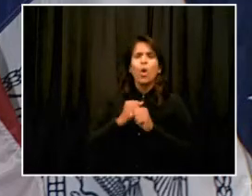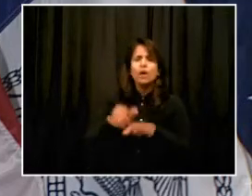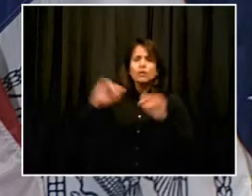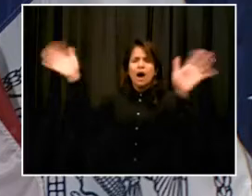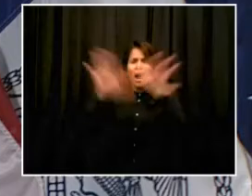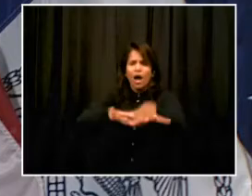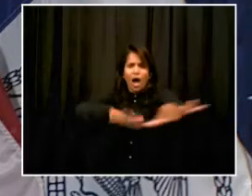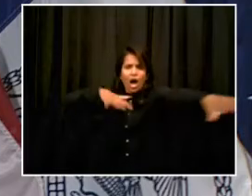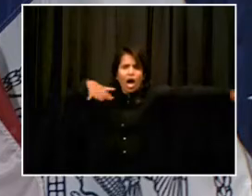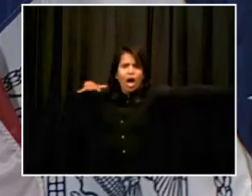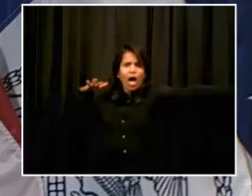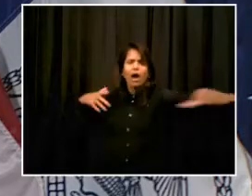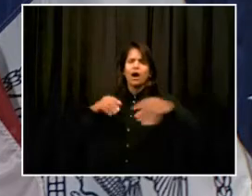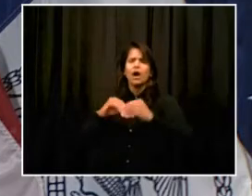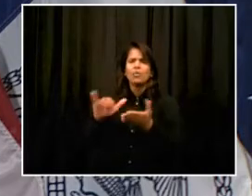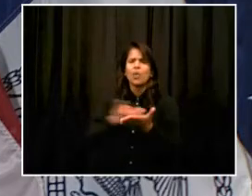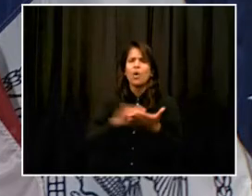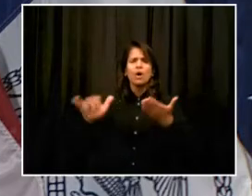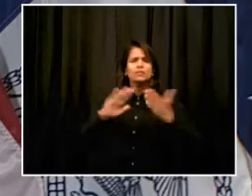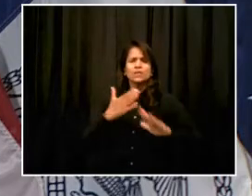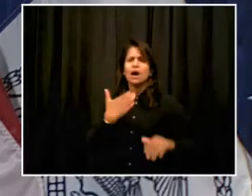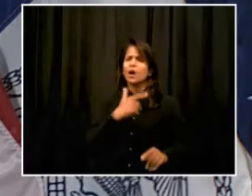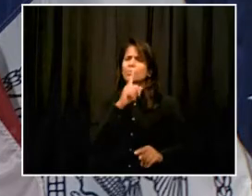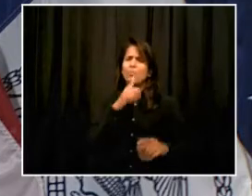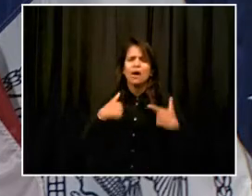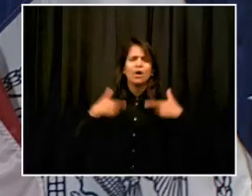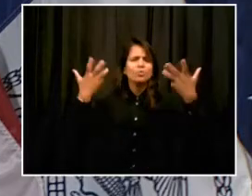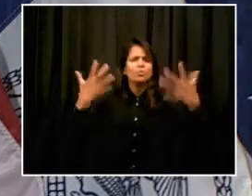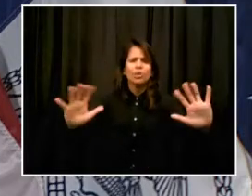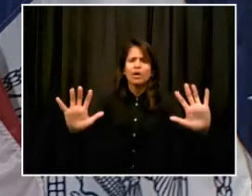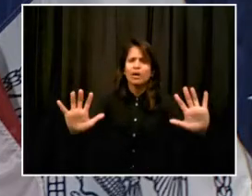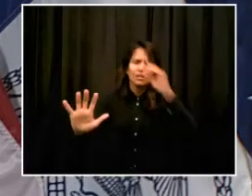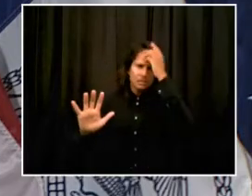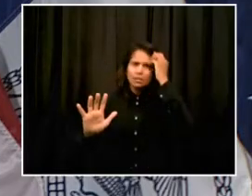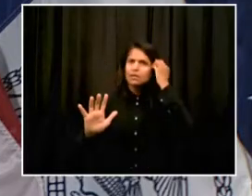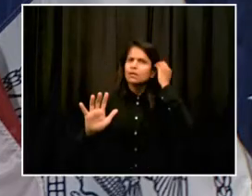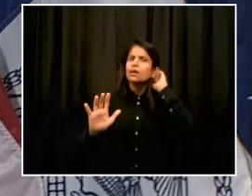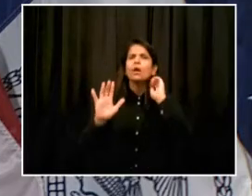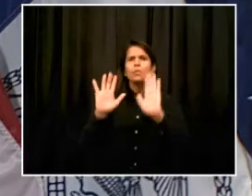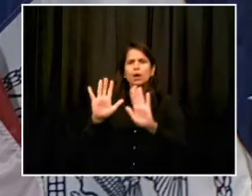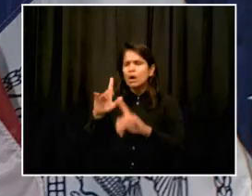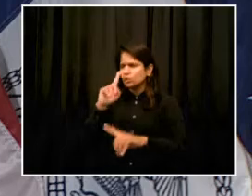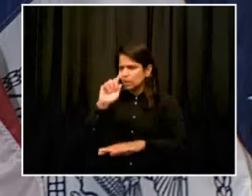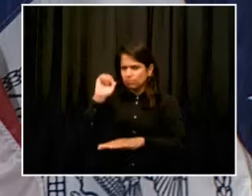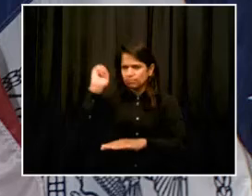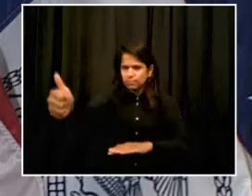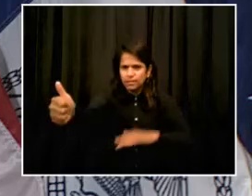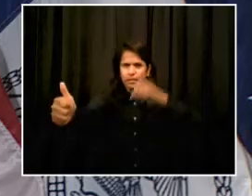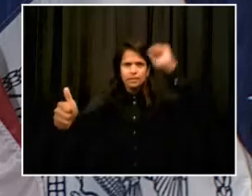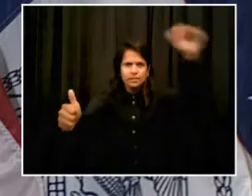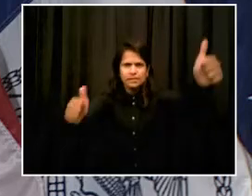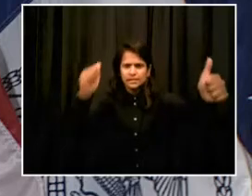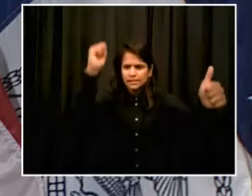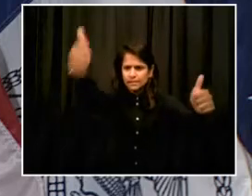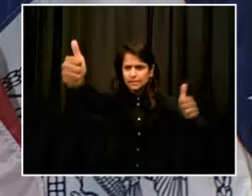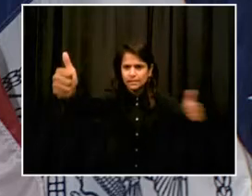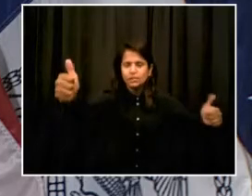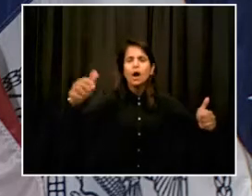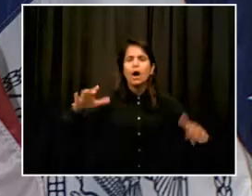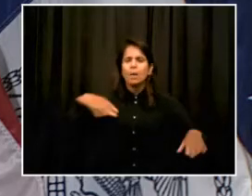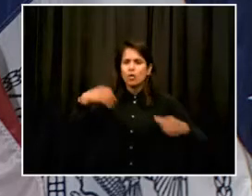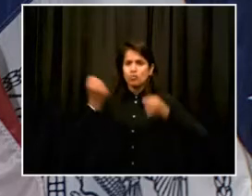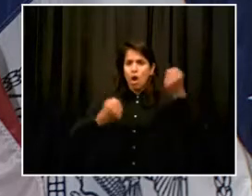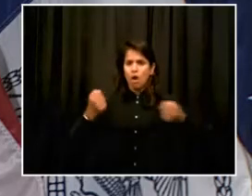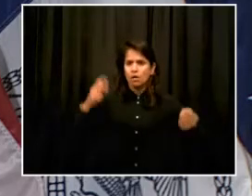locations, limited periods of time, but enough to both reach a lot of people and to send a powerful message to many,